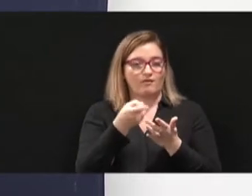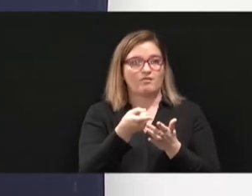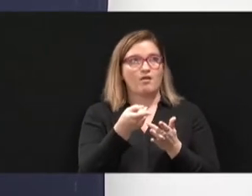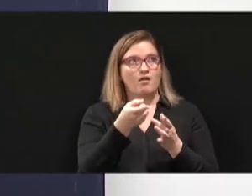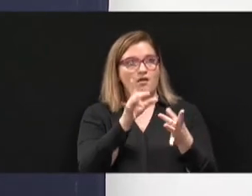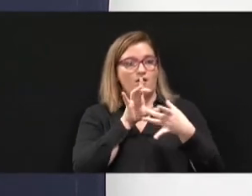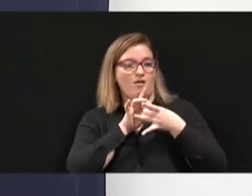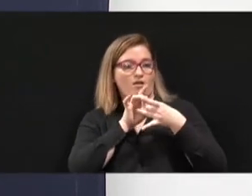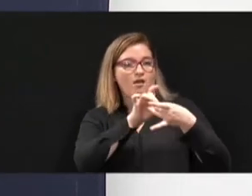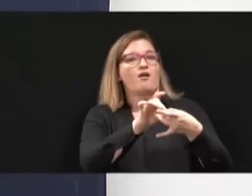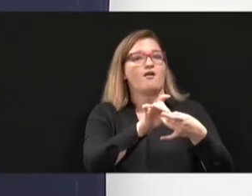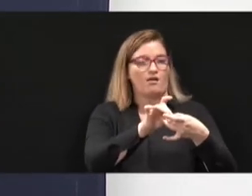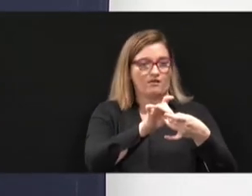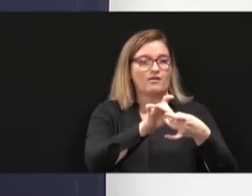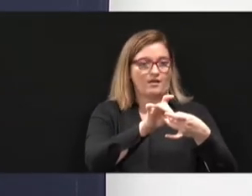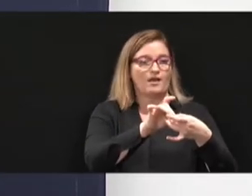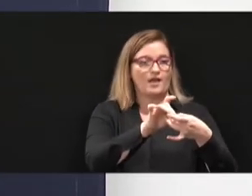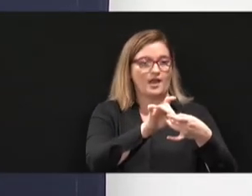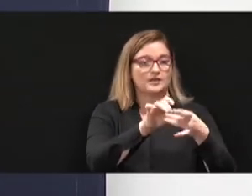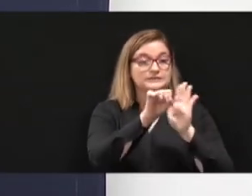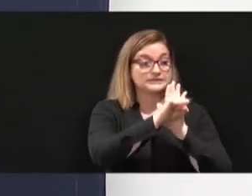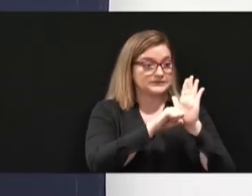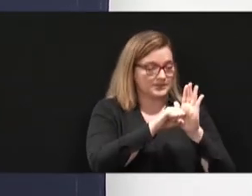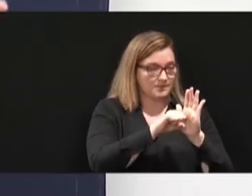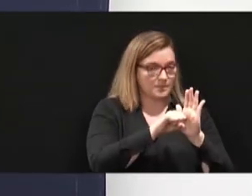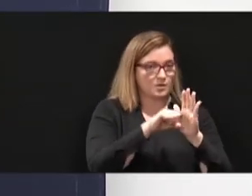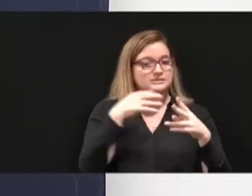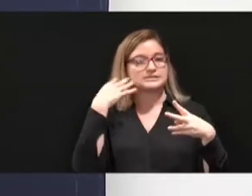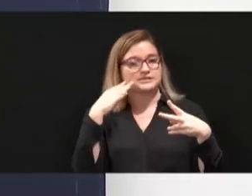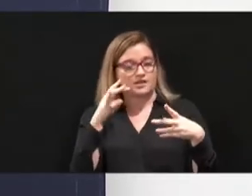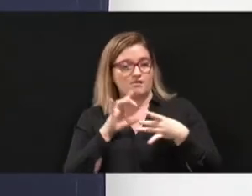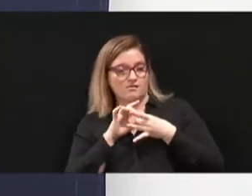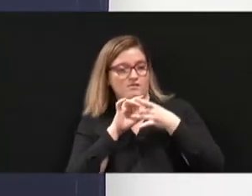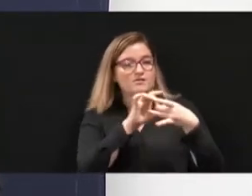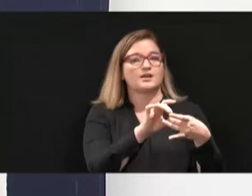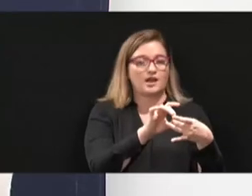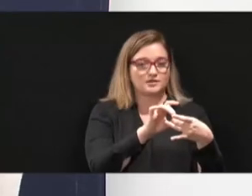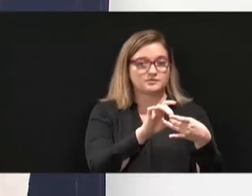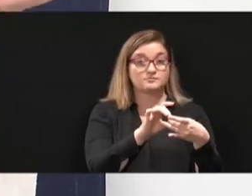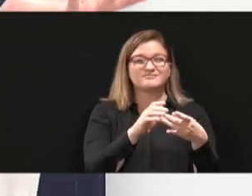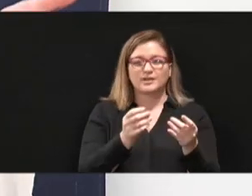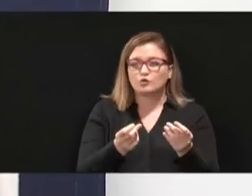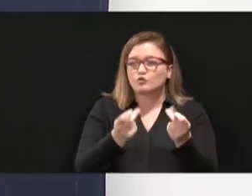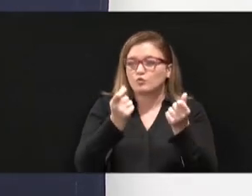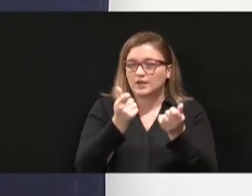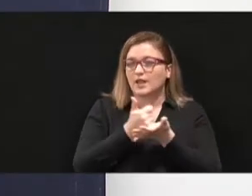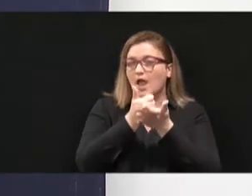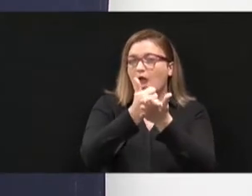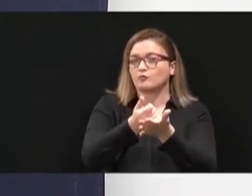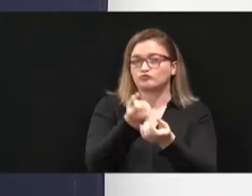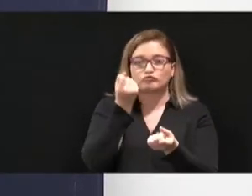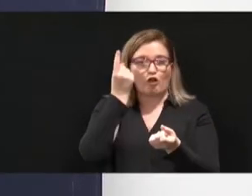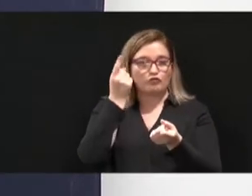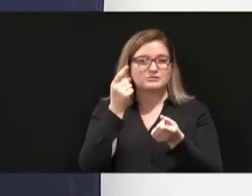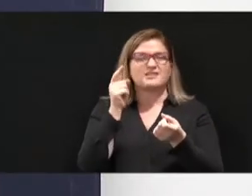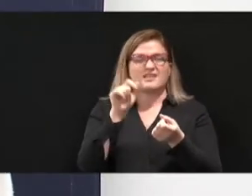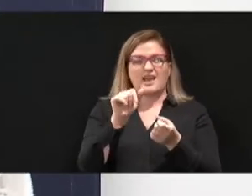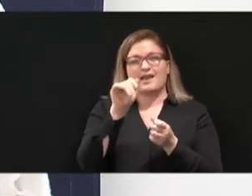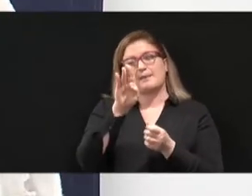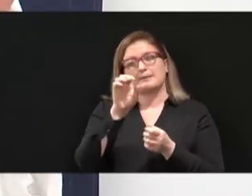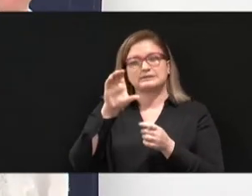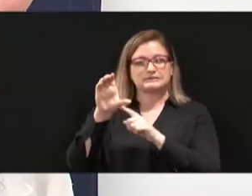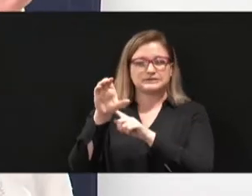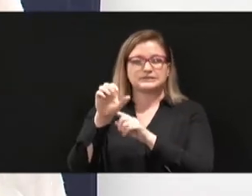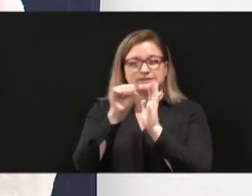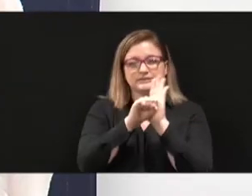them understand the alphabet symbol that goes with it. As I quickly did with you this morning, helped you understand the alphabetic